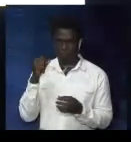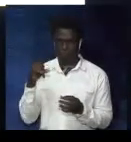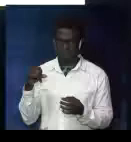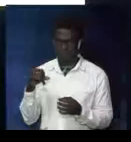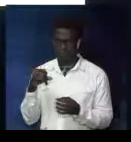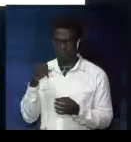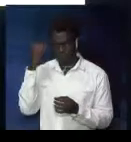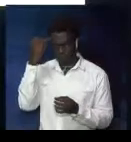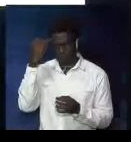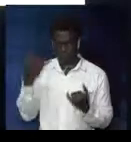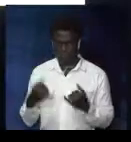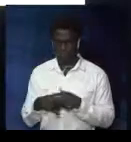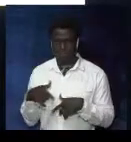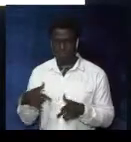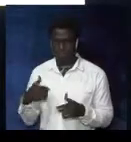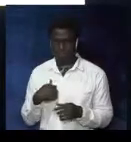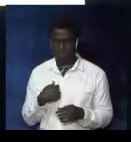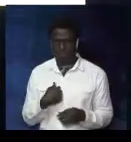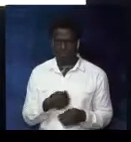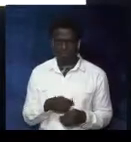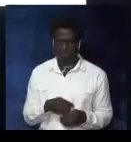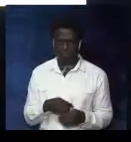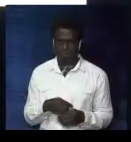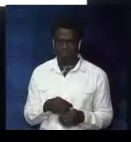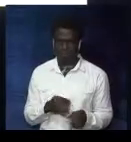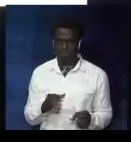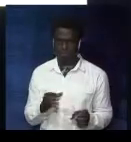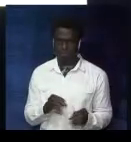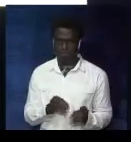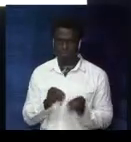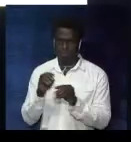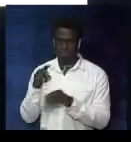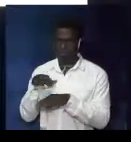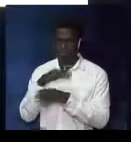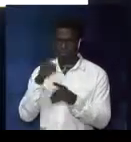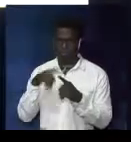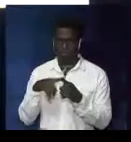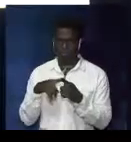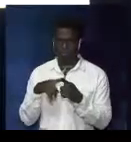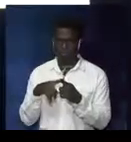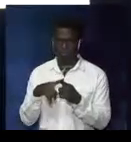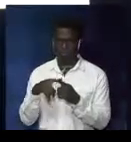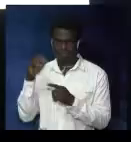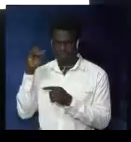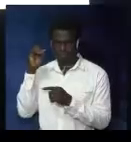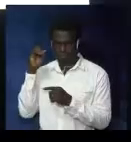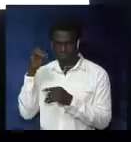today. Let me hand you over now to the mathematician